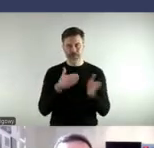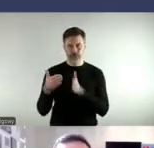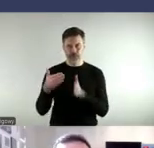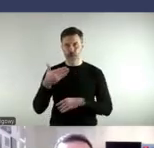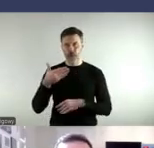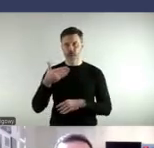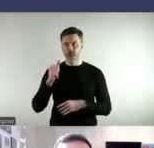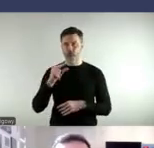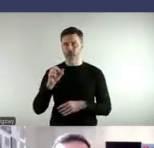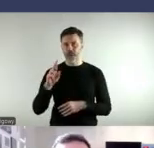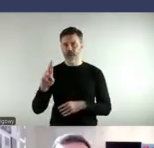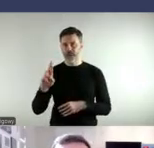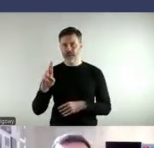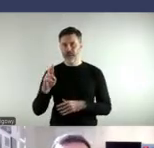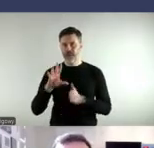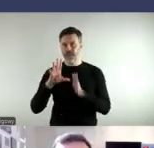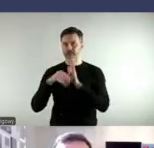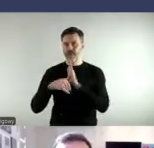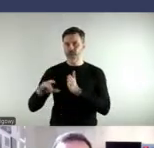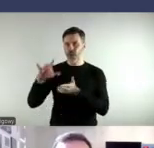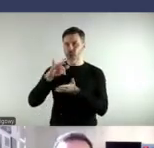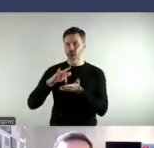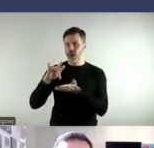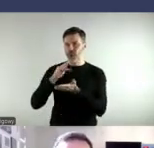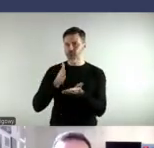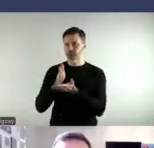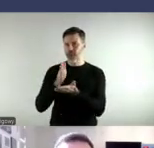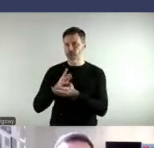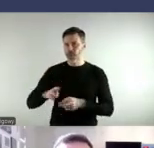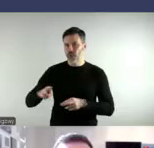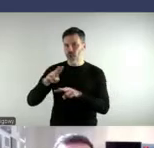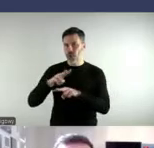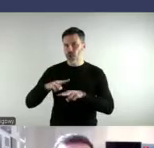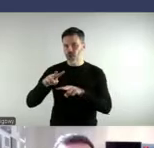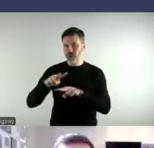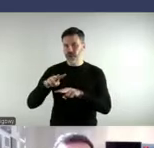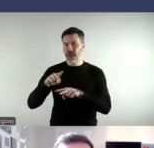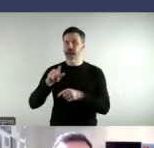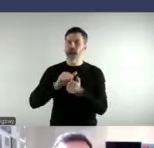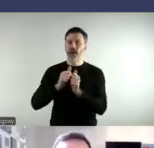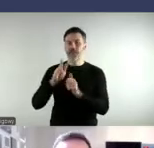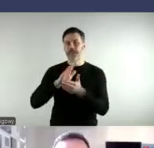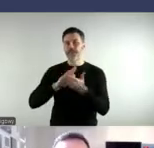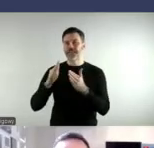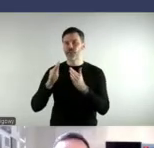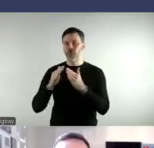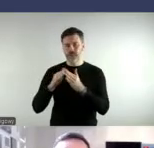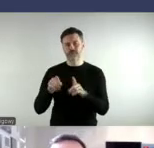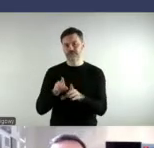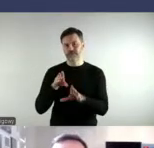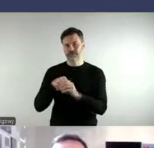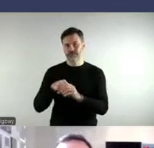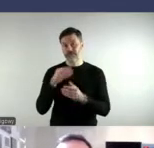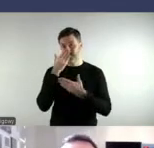institutions, universities, but also social services, especially in order to provide support for